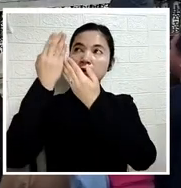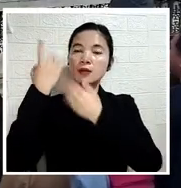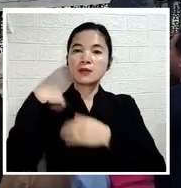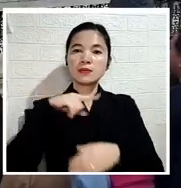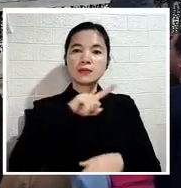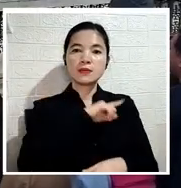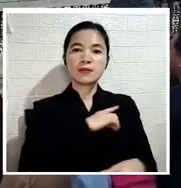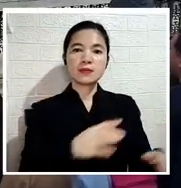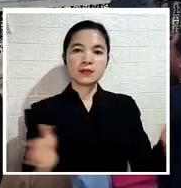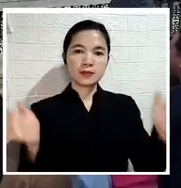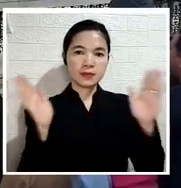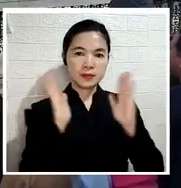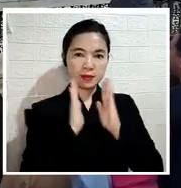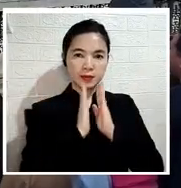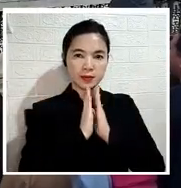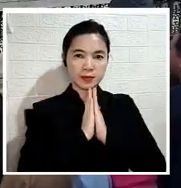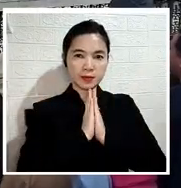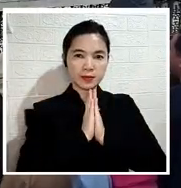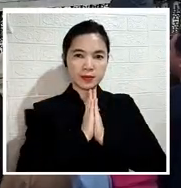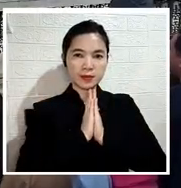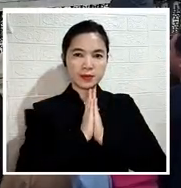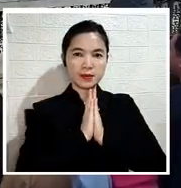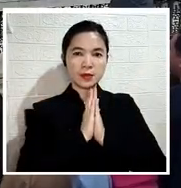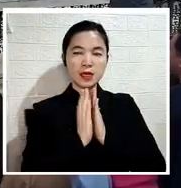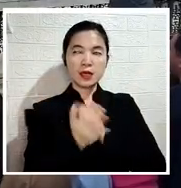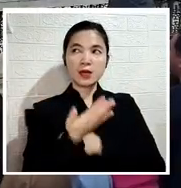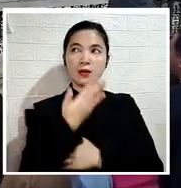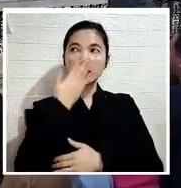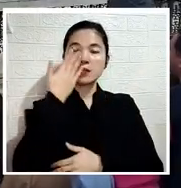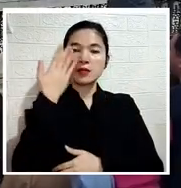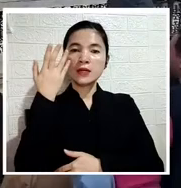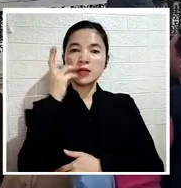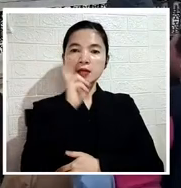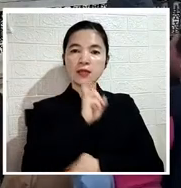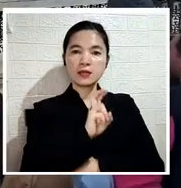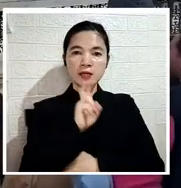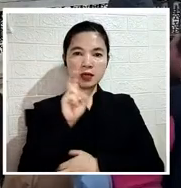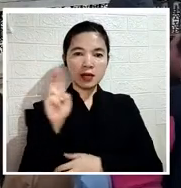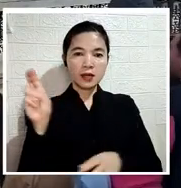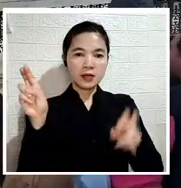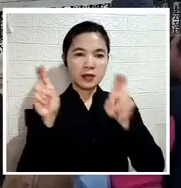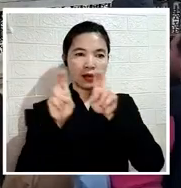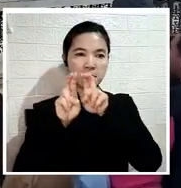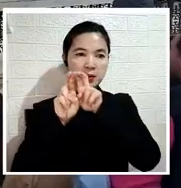receive our prayer. You are seated at